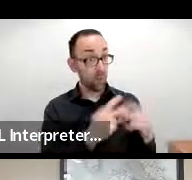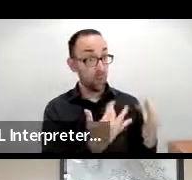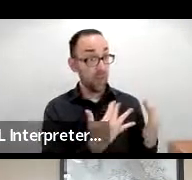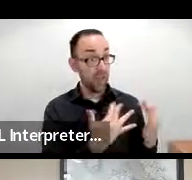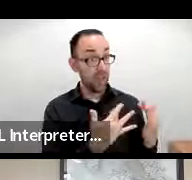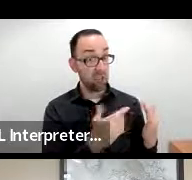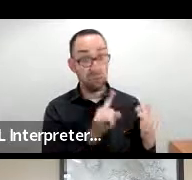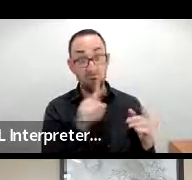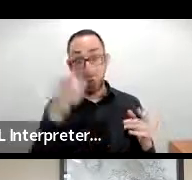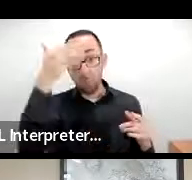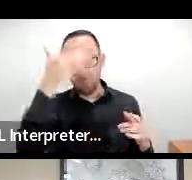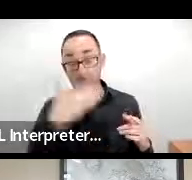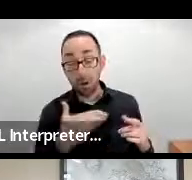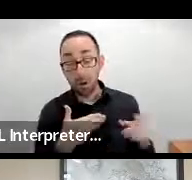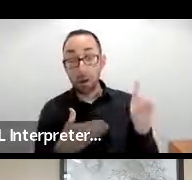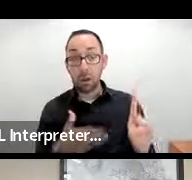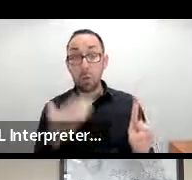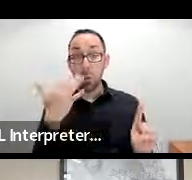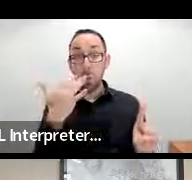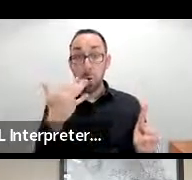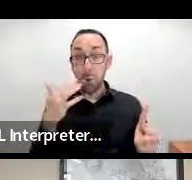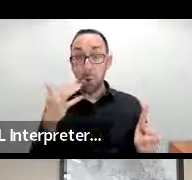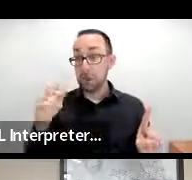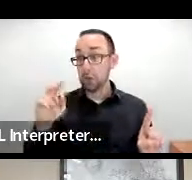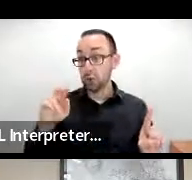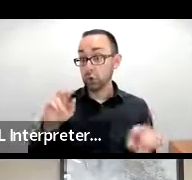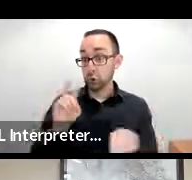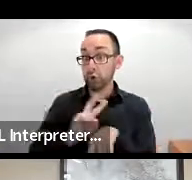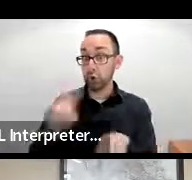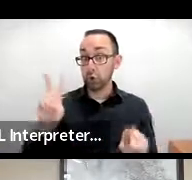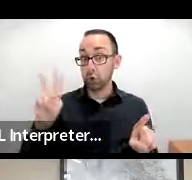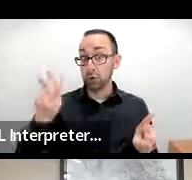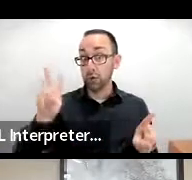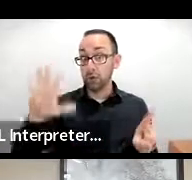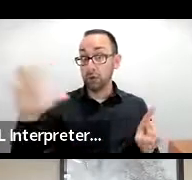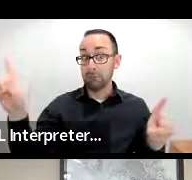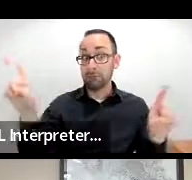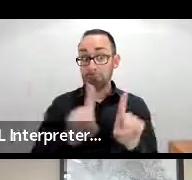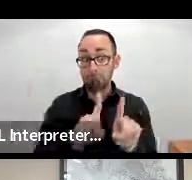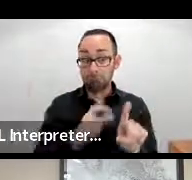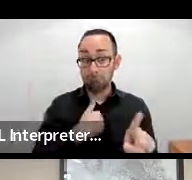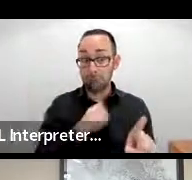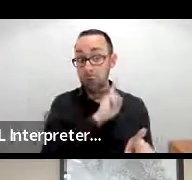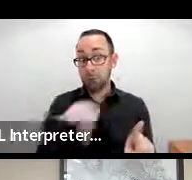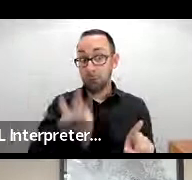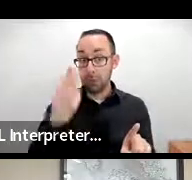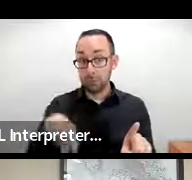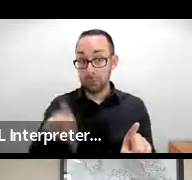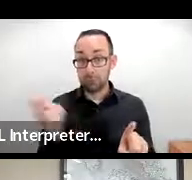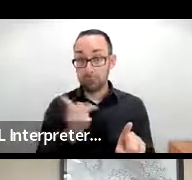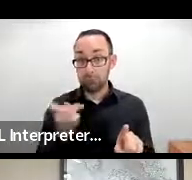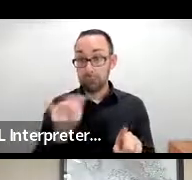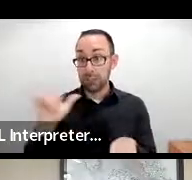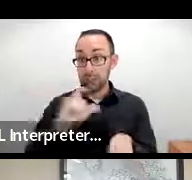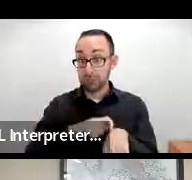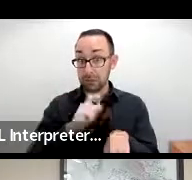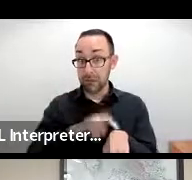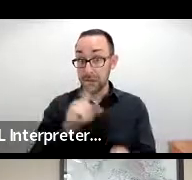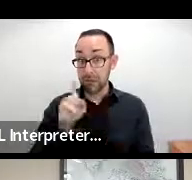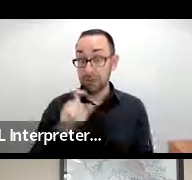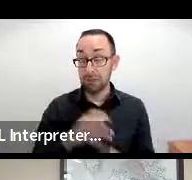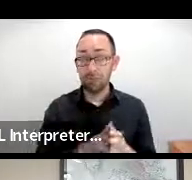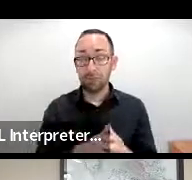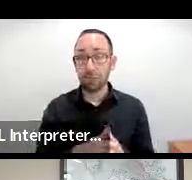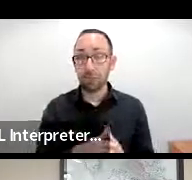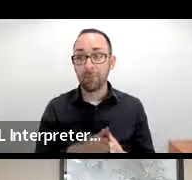the front and then go like at 2:45 to pick up my daughter and my son?